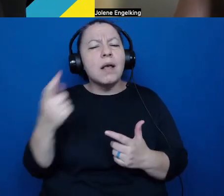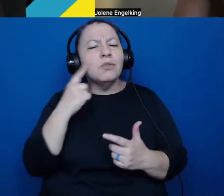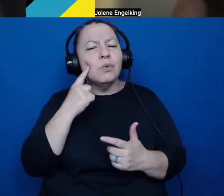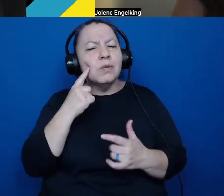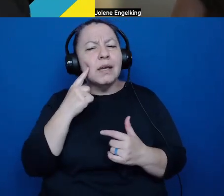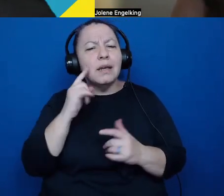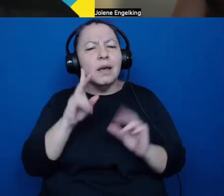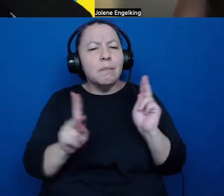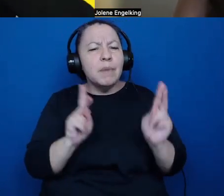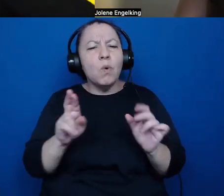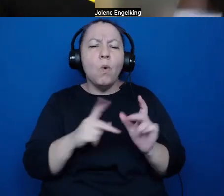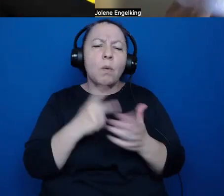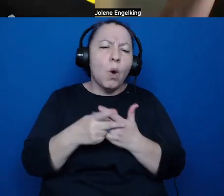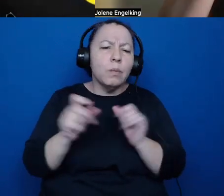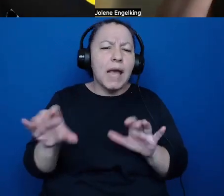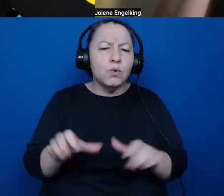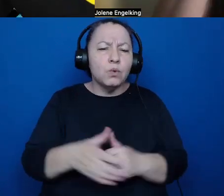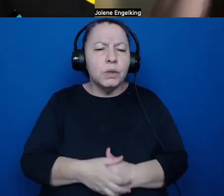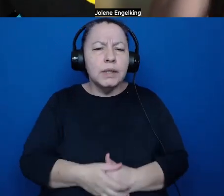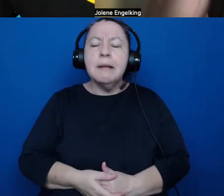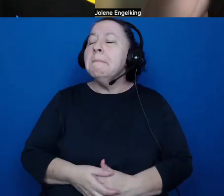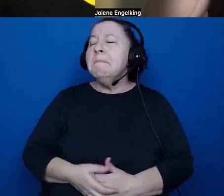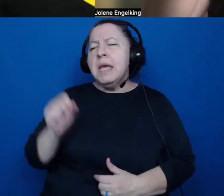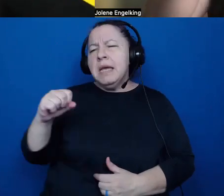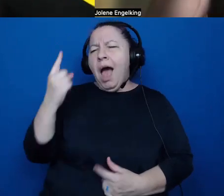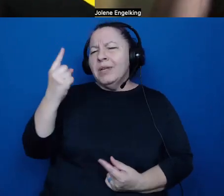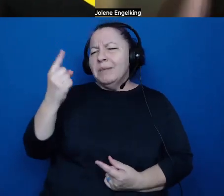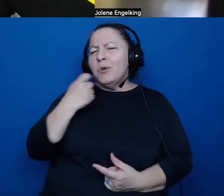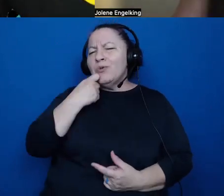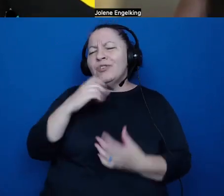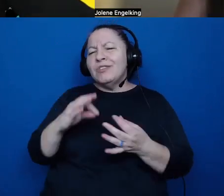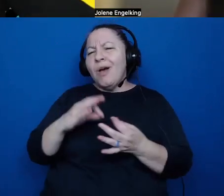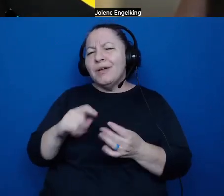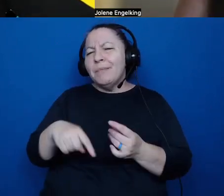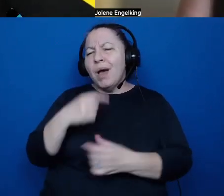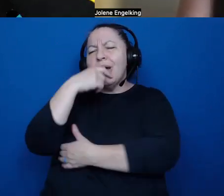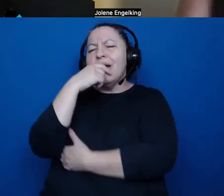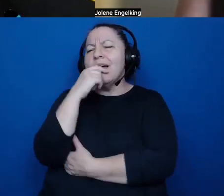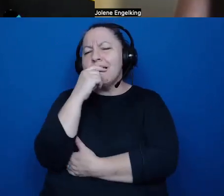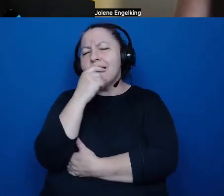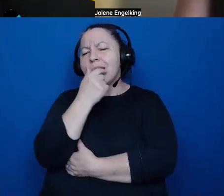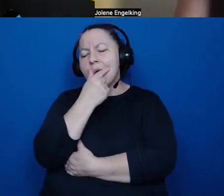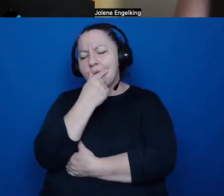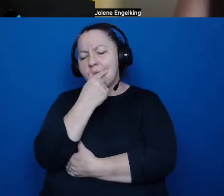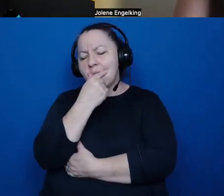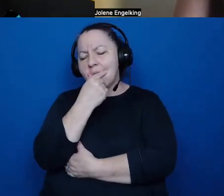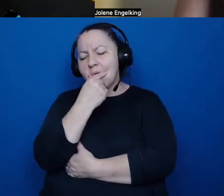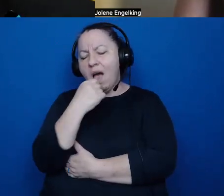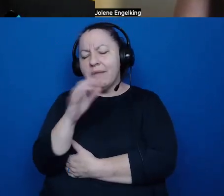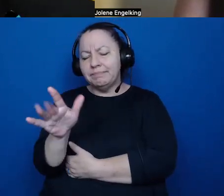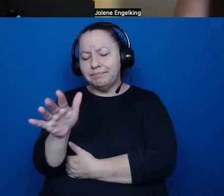can do? Yeah, I was thinking about what you were just talking about, and really like